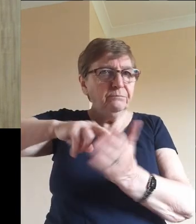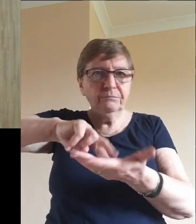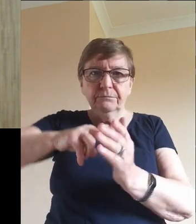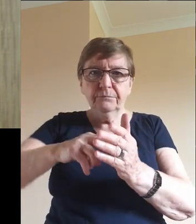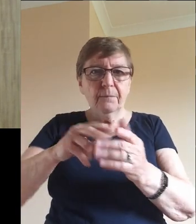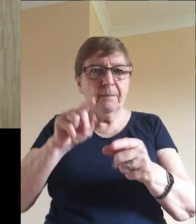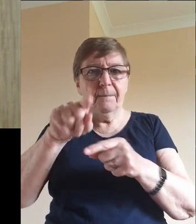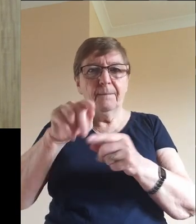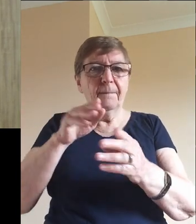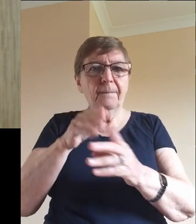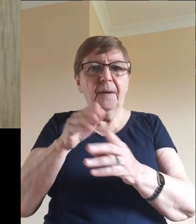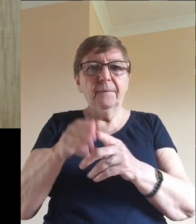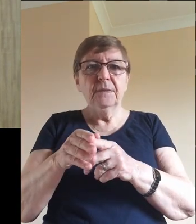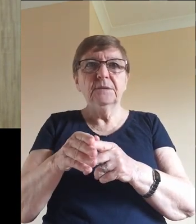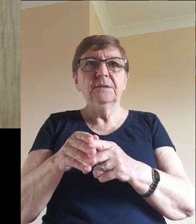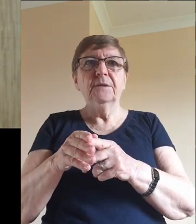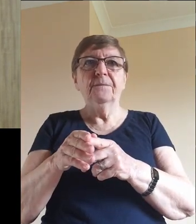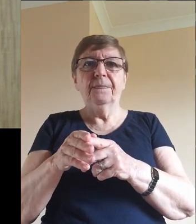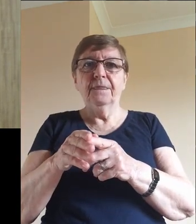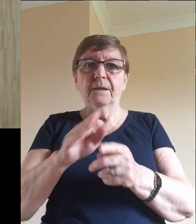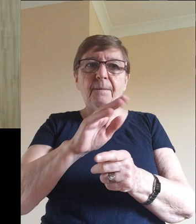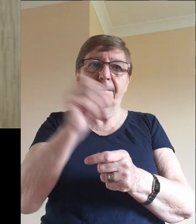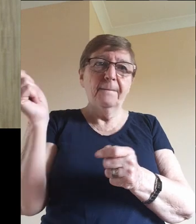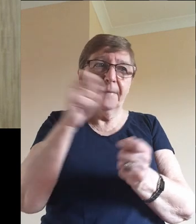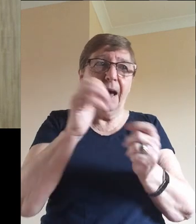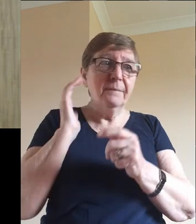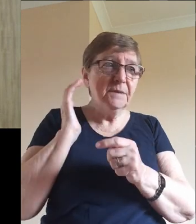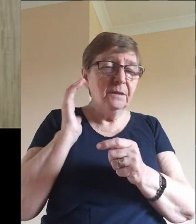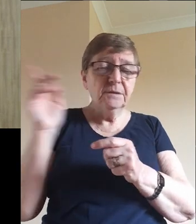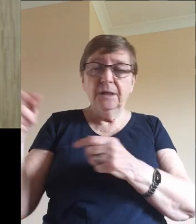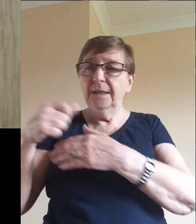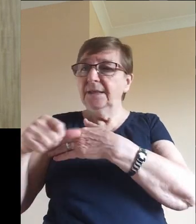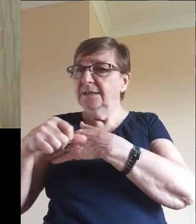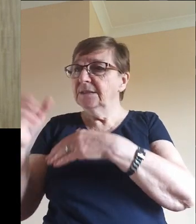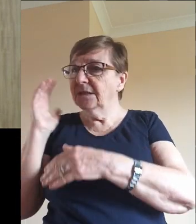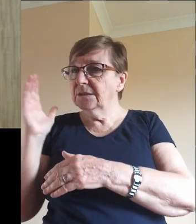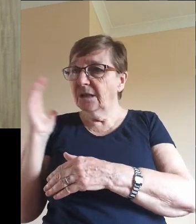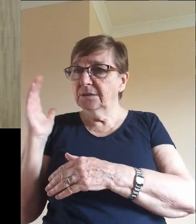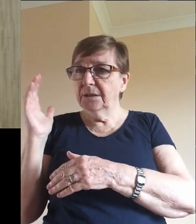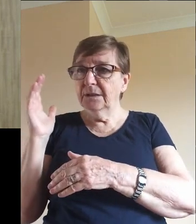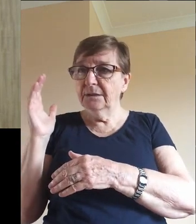much as he was on the Palm Sunday and Easter Sunday.